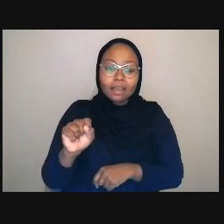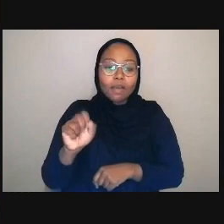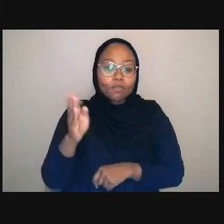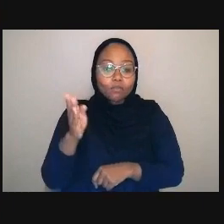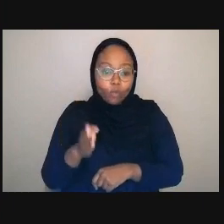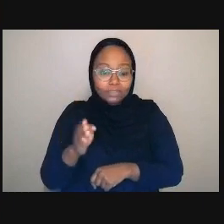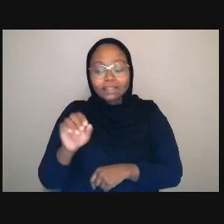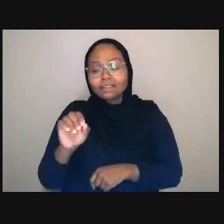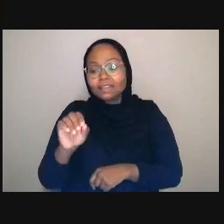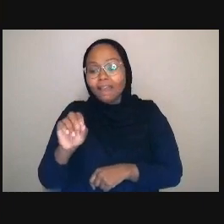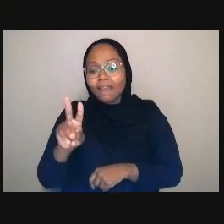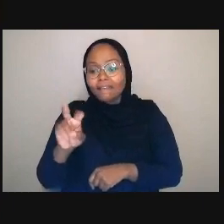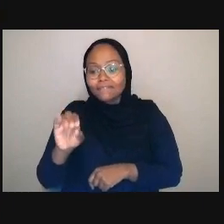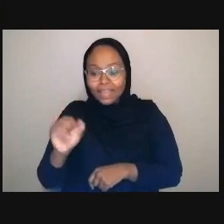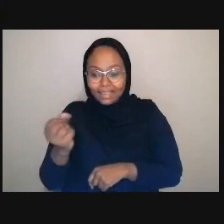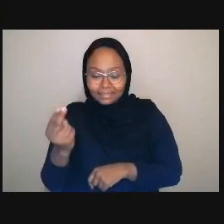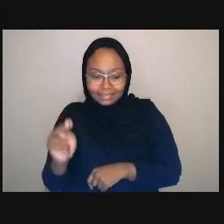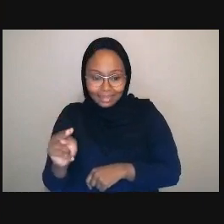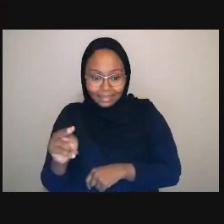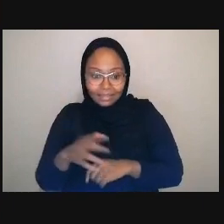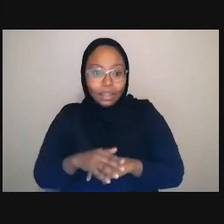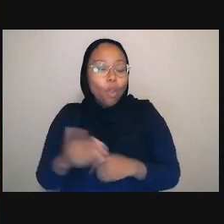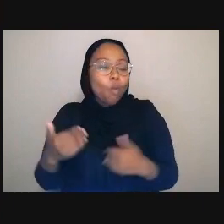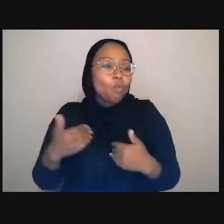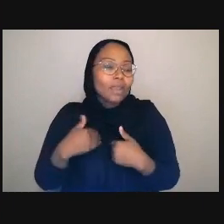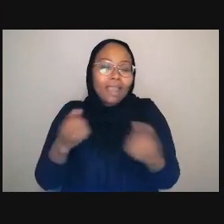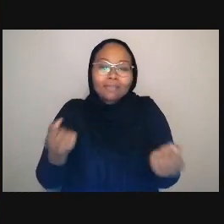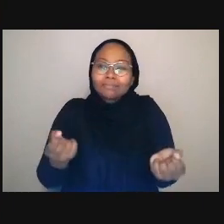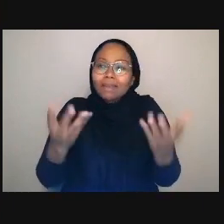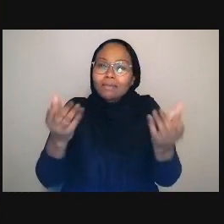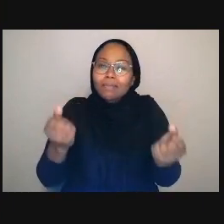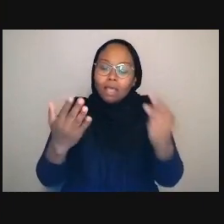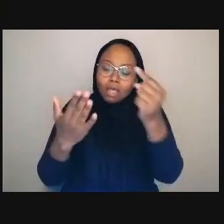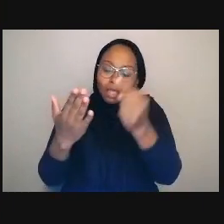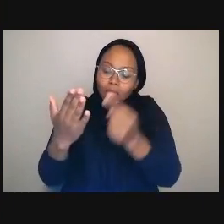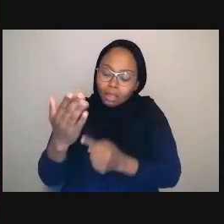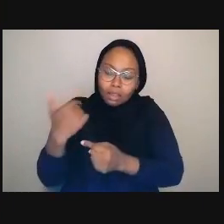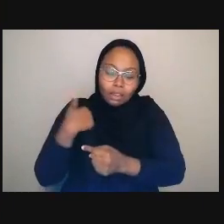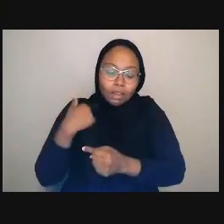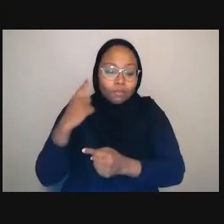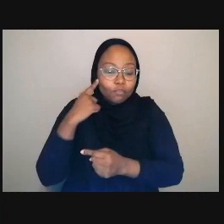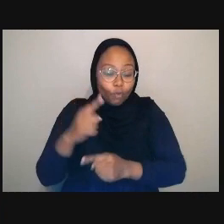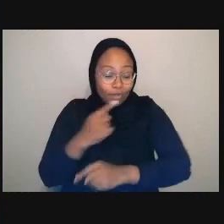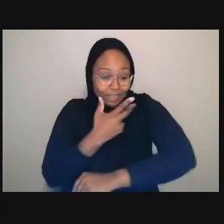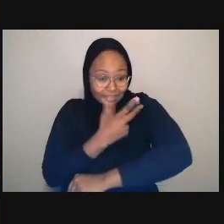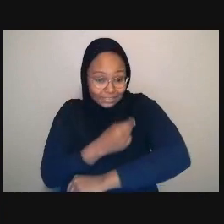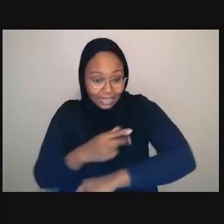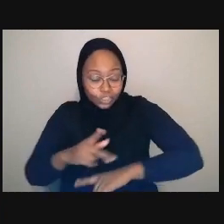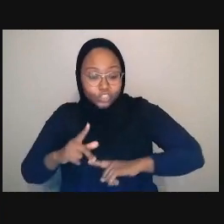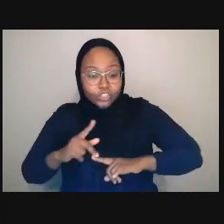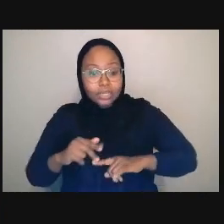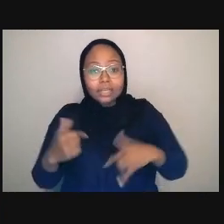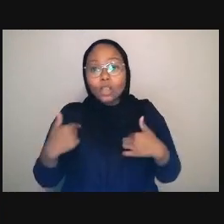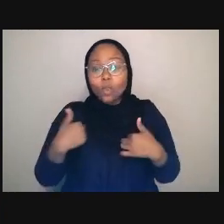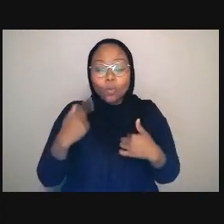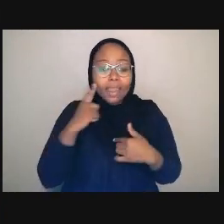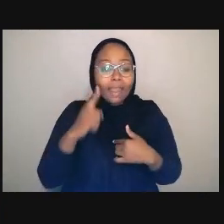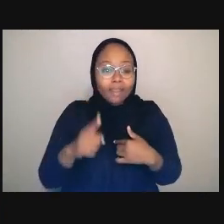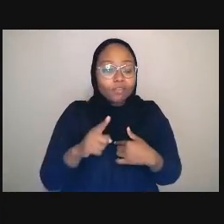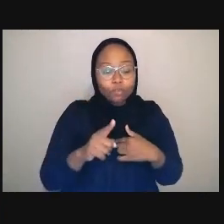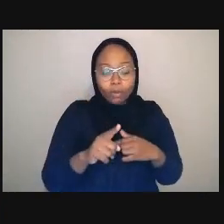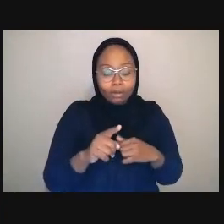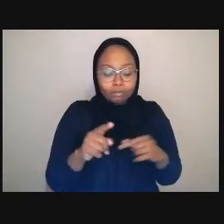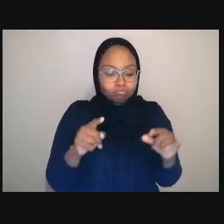amhp.us/vaccine, where we have a number of resources on vaccination, including a vaccine sermon and khutbah guide for imams and community